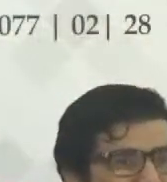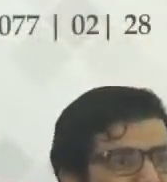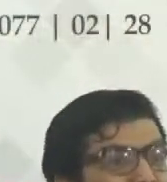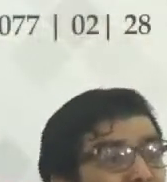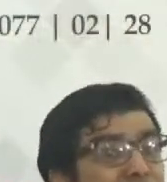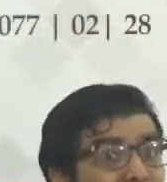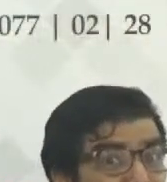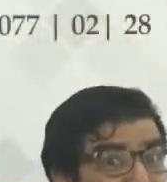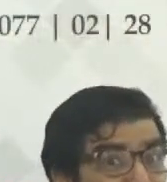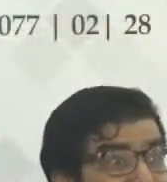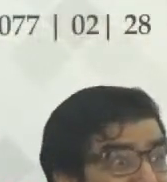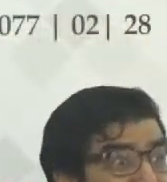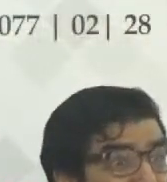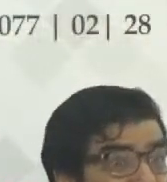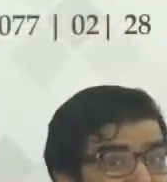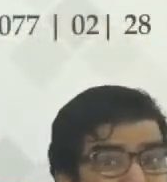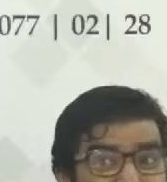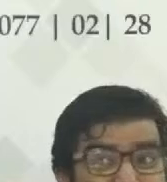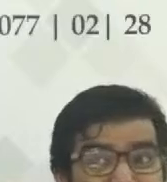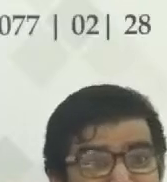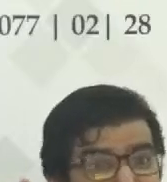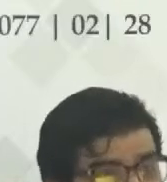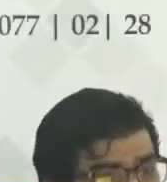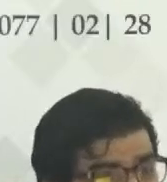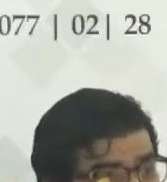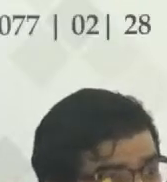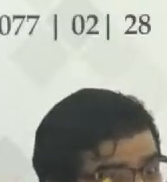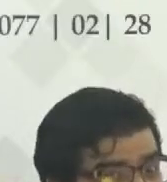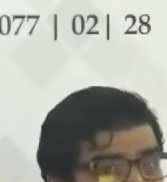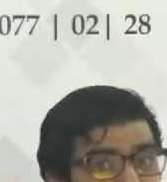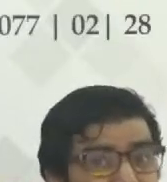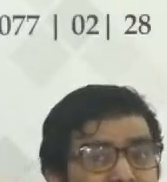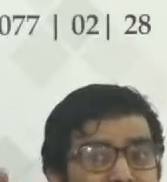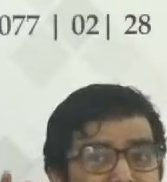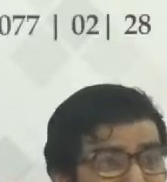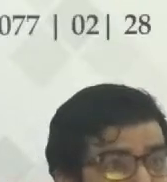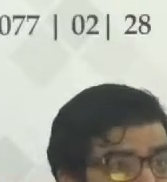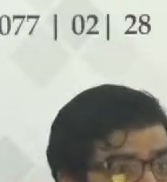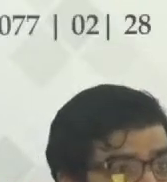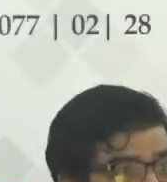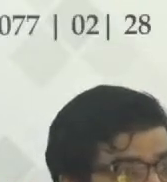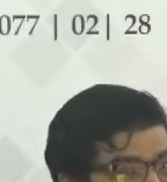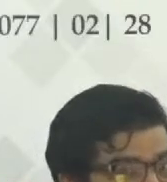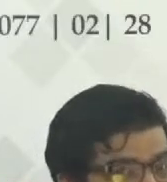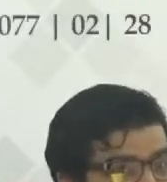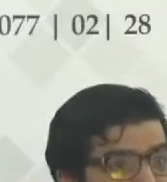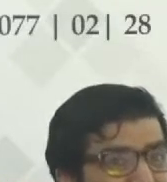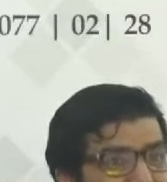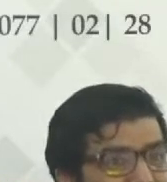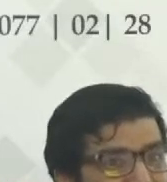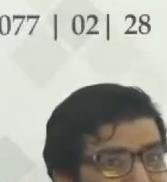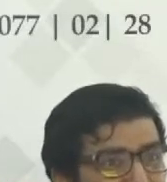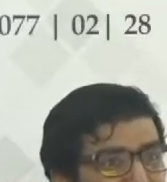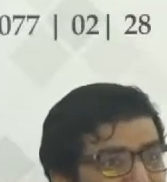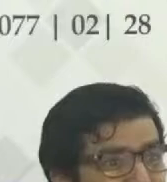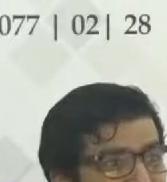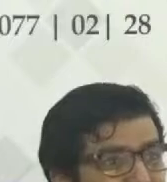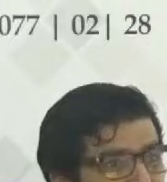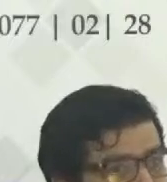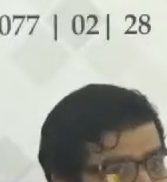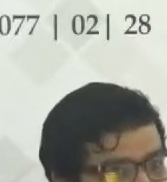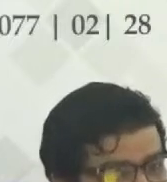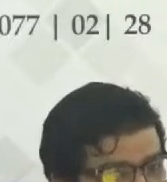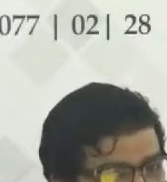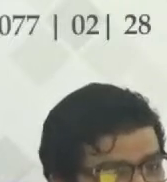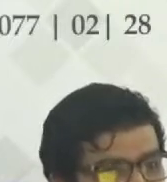there is a financial loss. Crisis is a situation where there is a human loss. Crisis is a situation where there is a property loss. Crisis is a situation where there